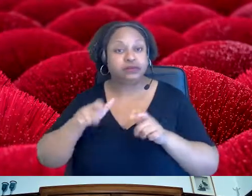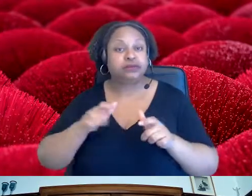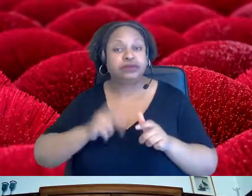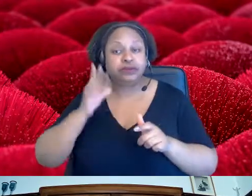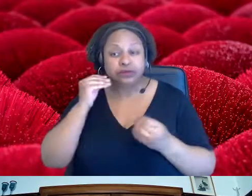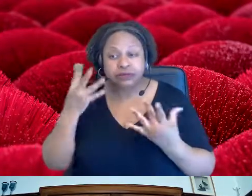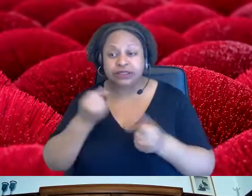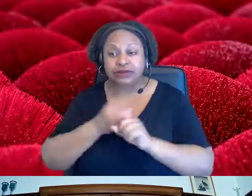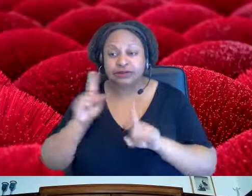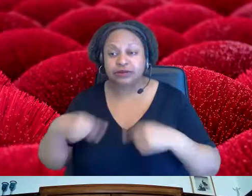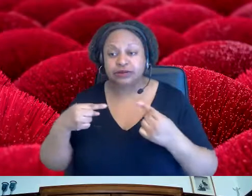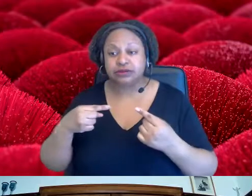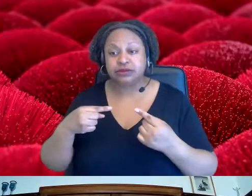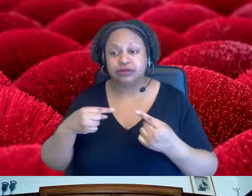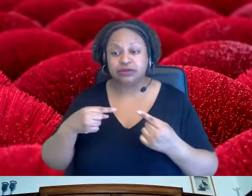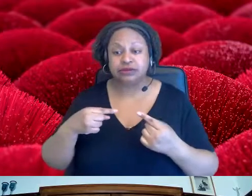TRC